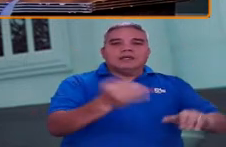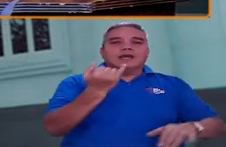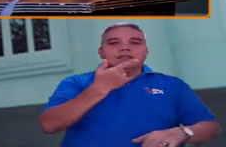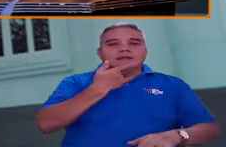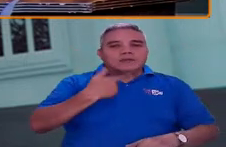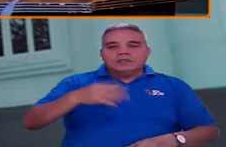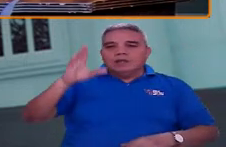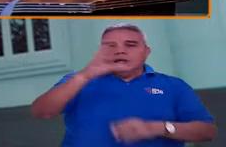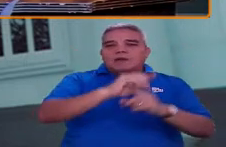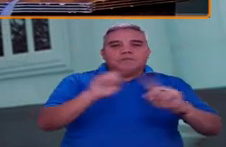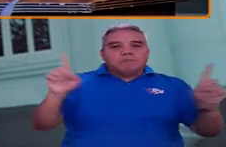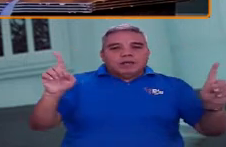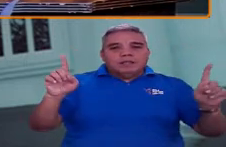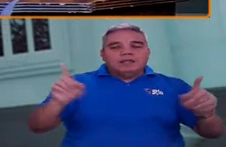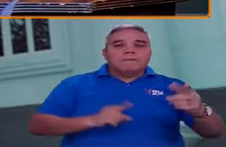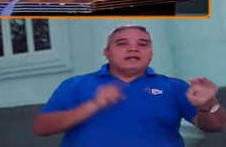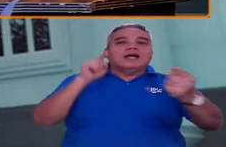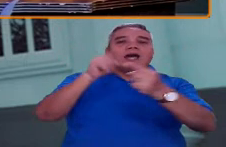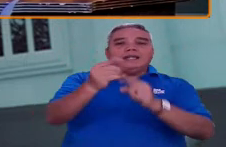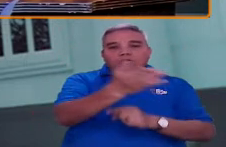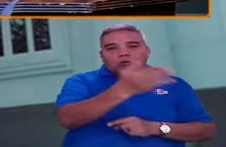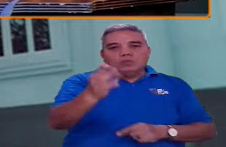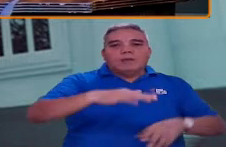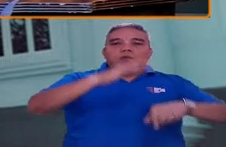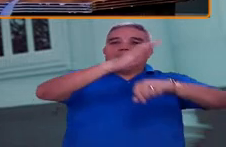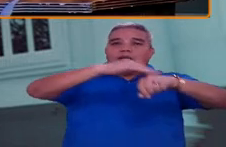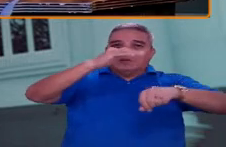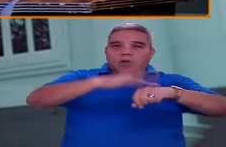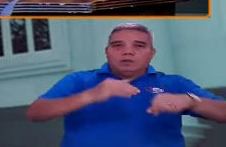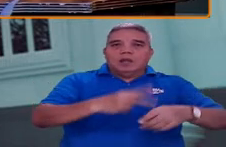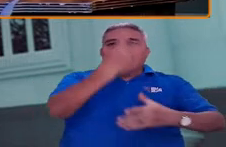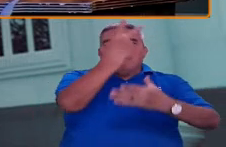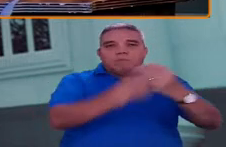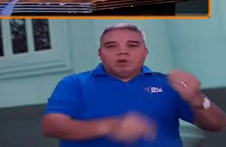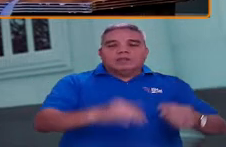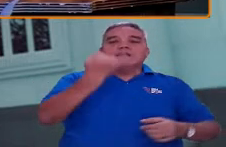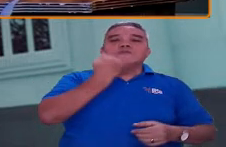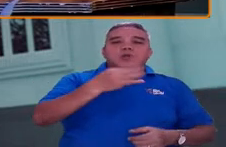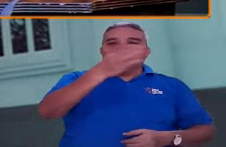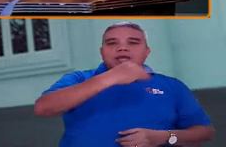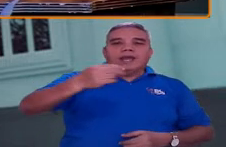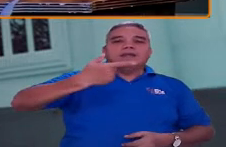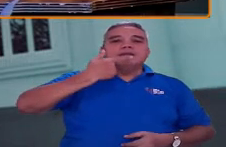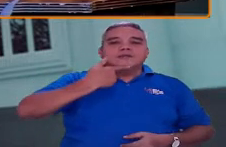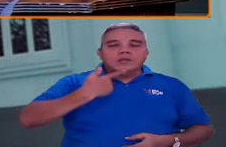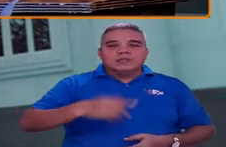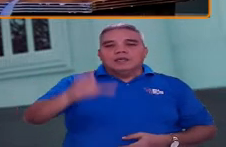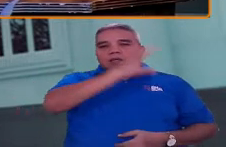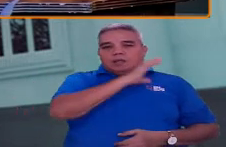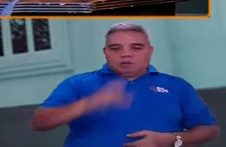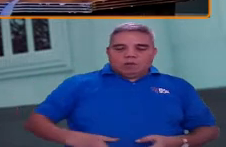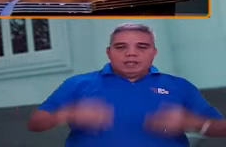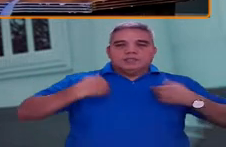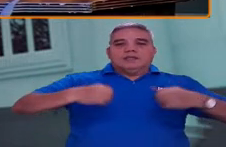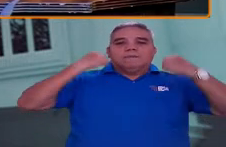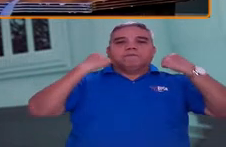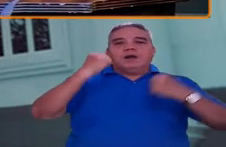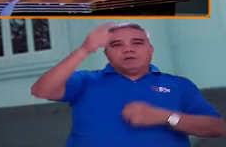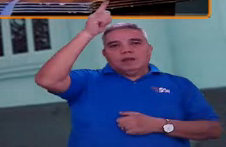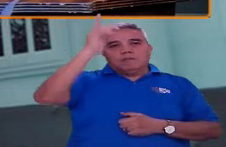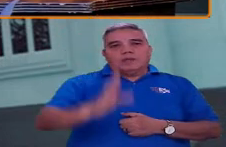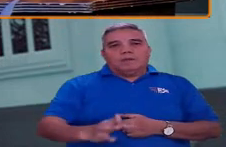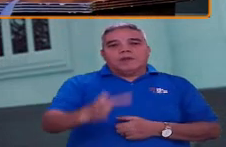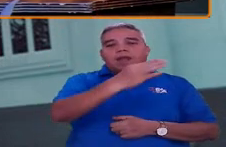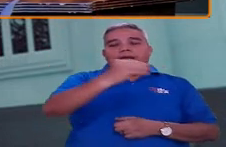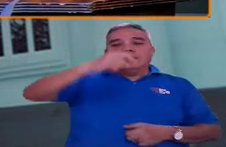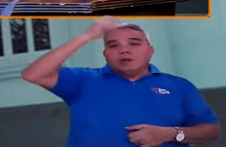Greeks foolishness, but unto them which are called, both Jews and Greeks, Christ the power of God and